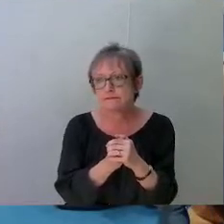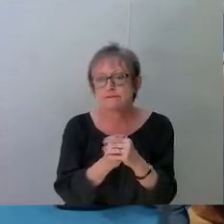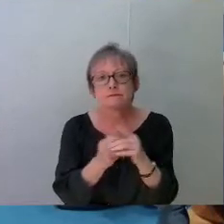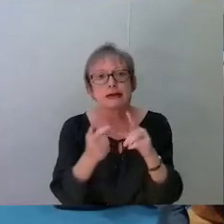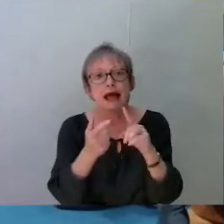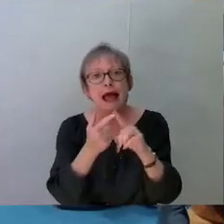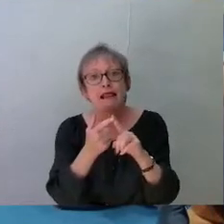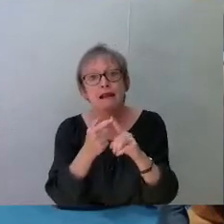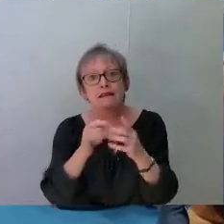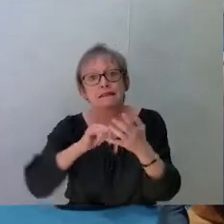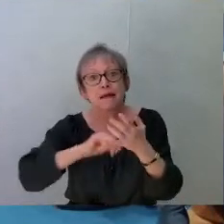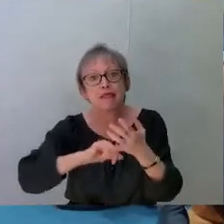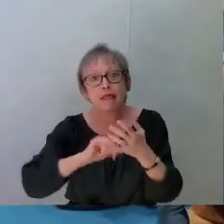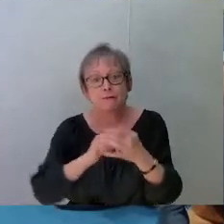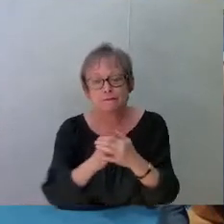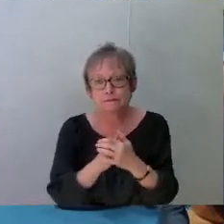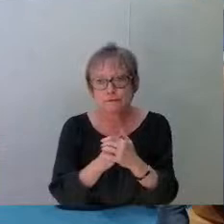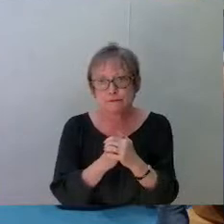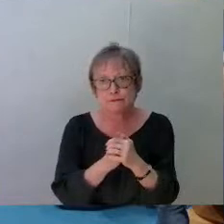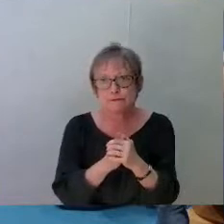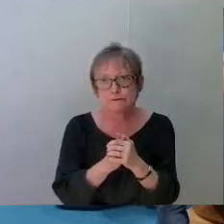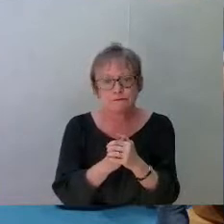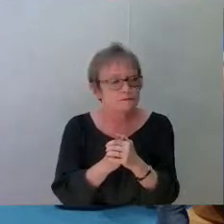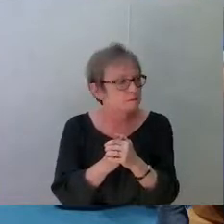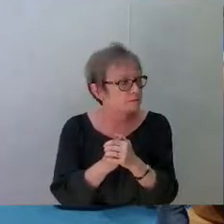Ellen Smith.